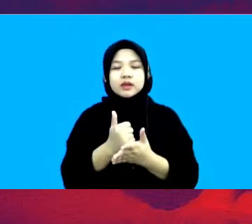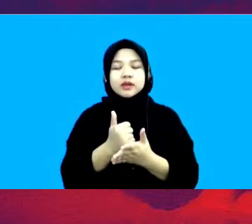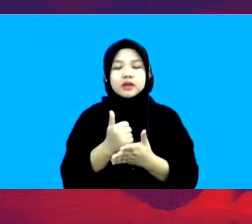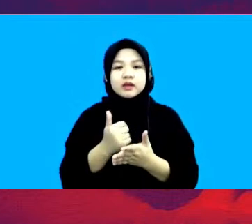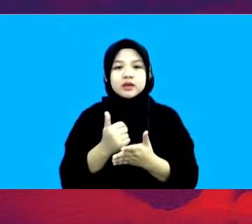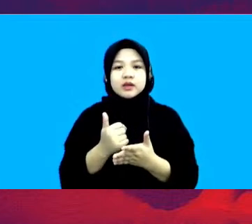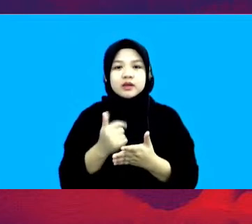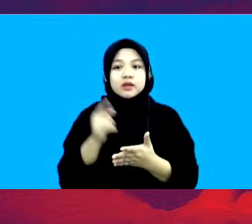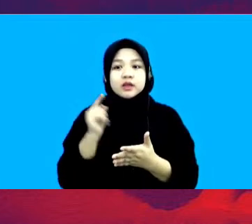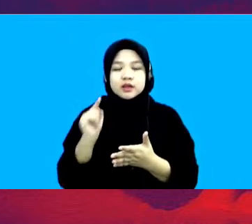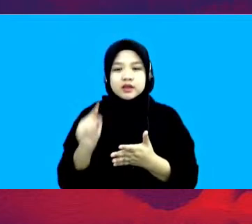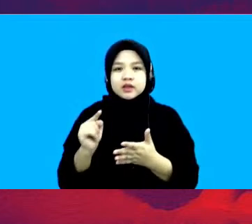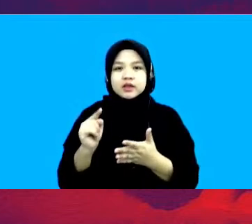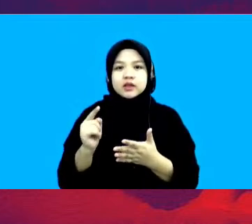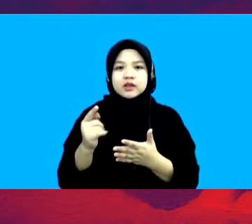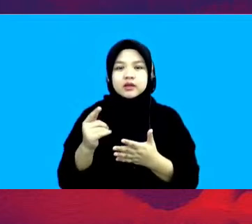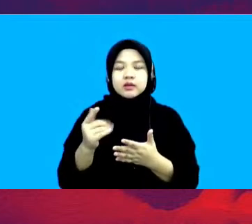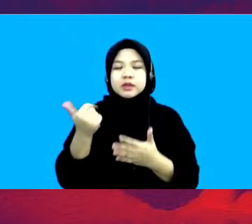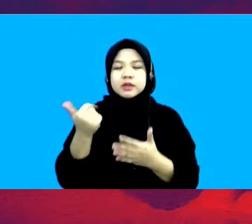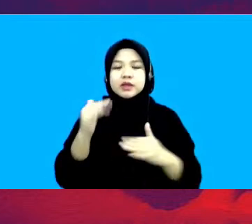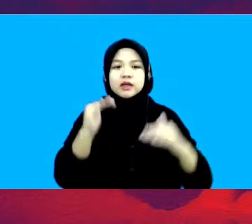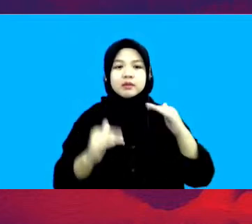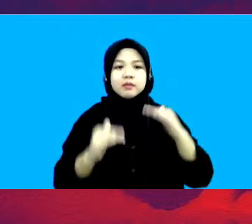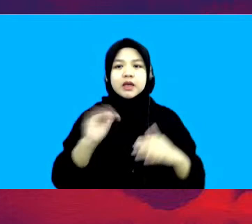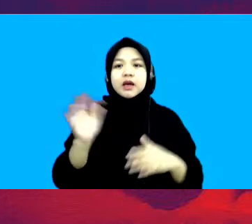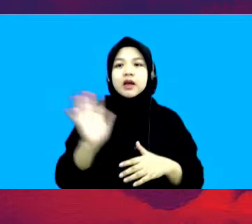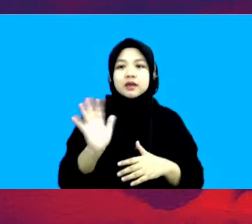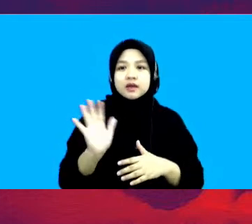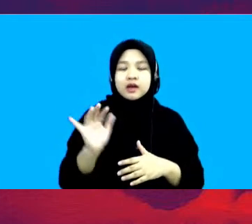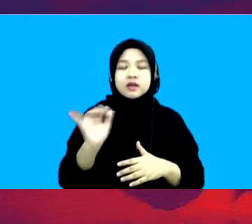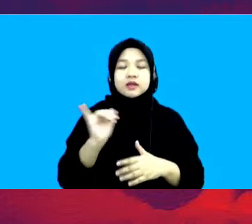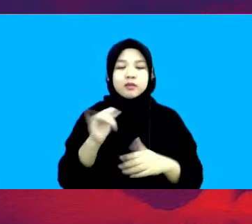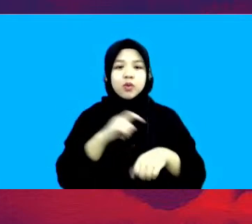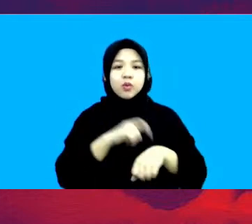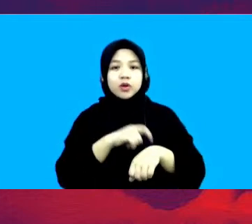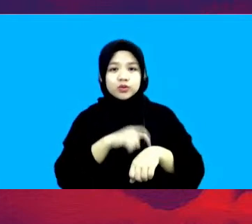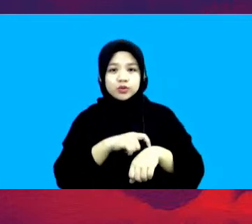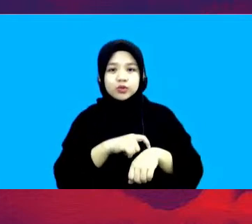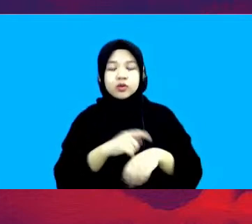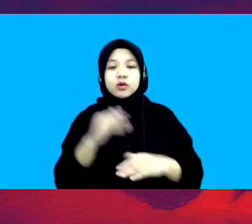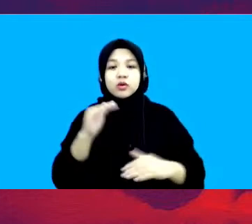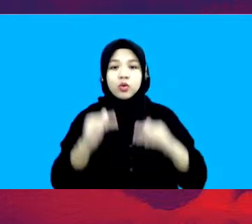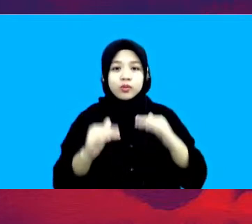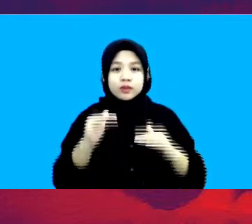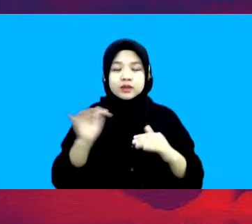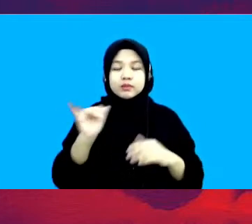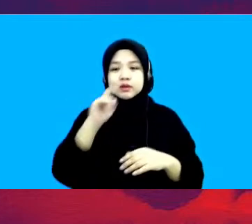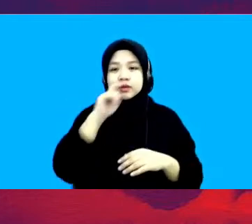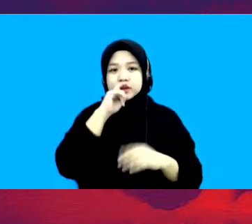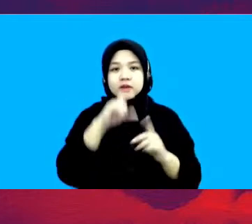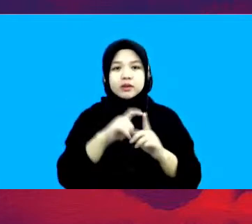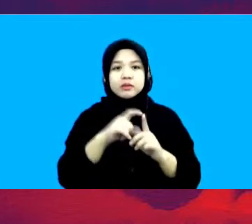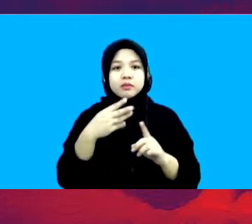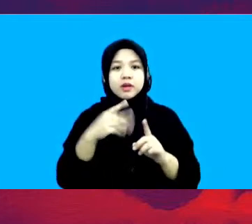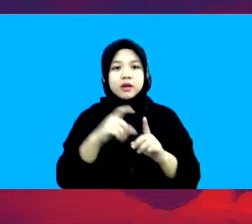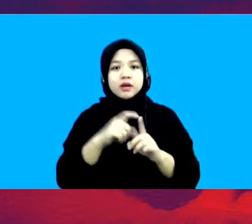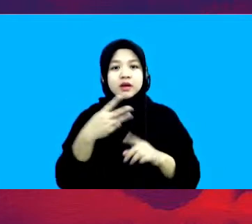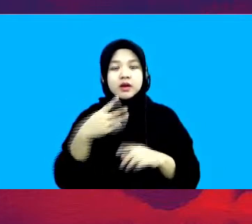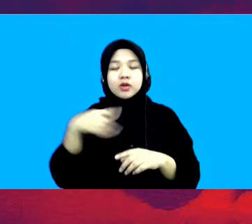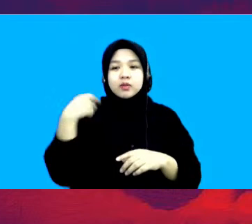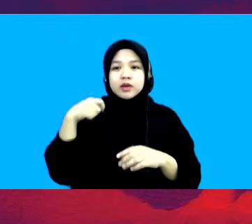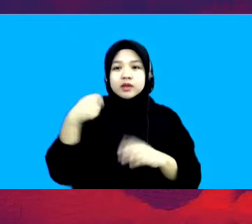look, I use this budget, this is not the fuel price adjustment, but this is to redirect subsidy